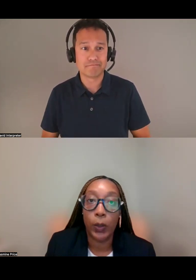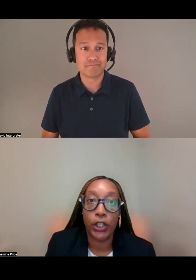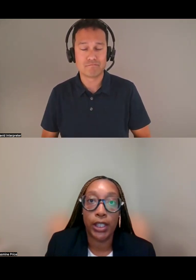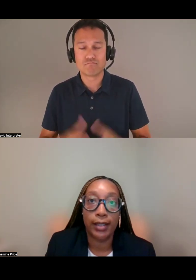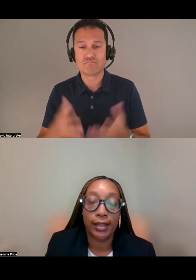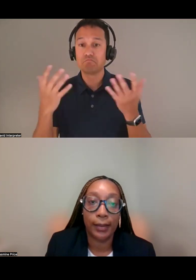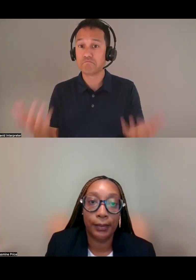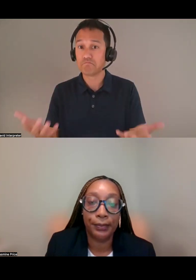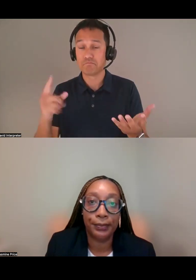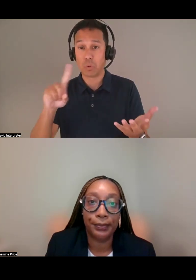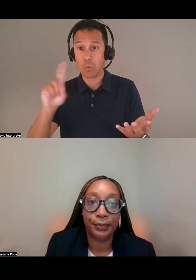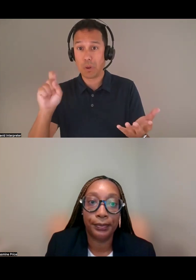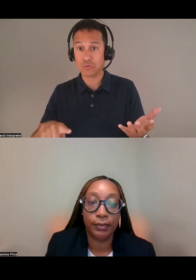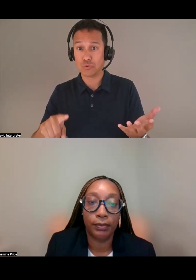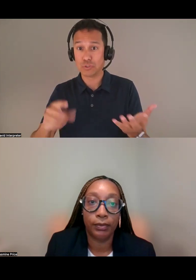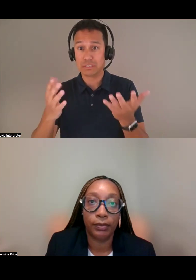Any questions?